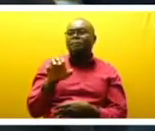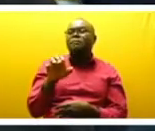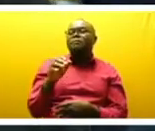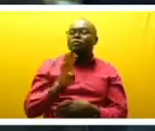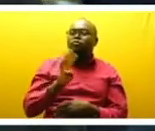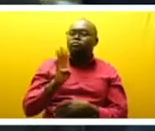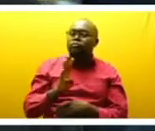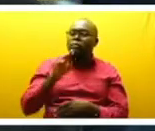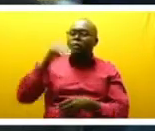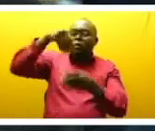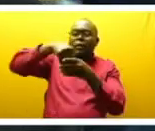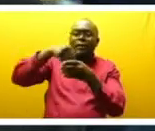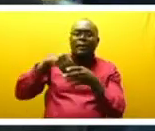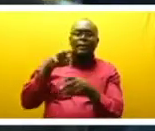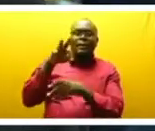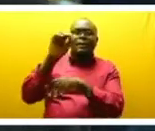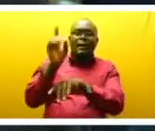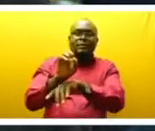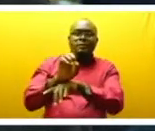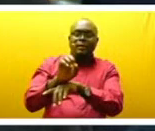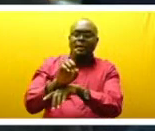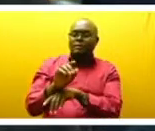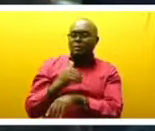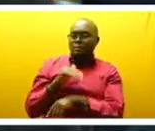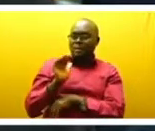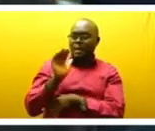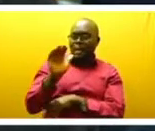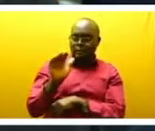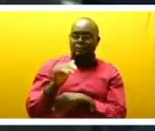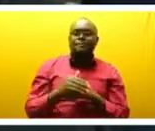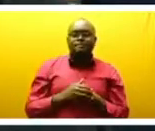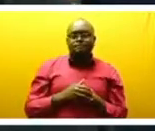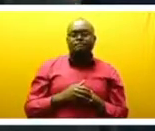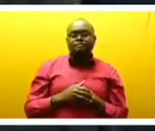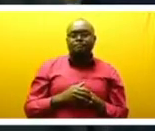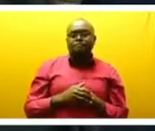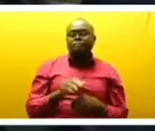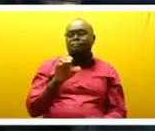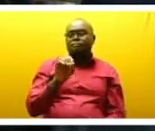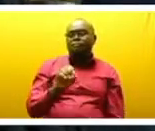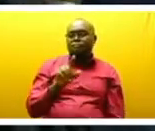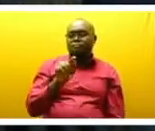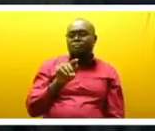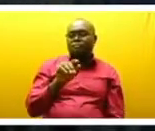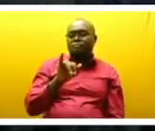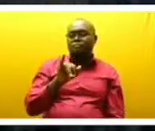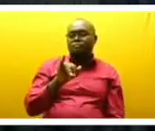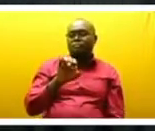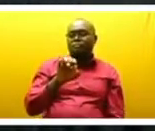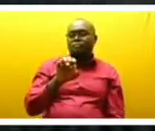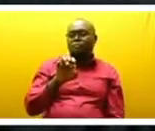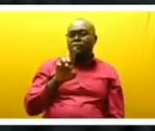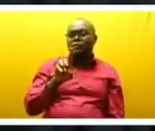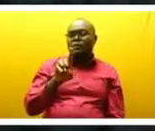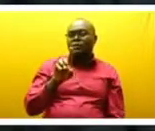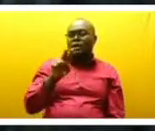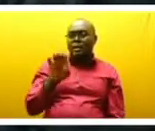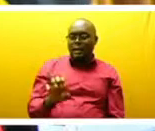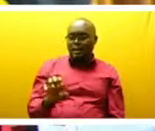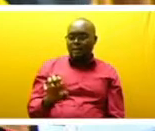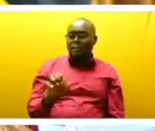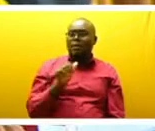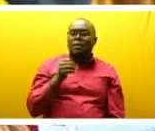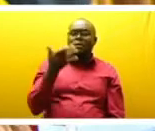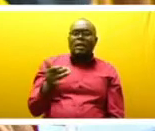invite Senior Counsel Otiende Amolo to address you on the first question. Yes. Not yet. Not yet.